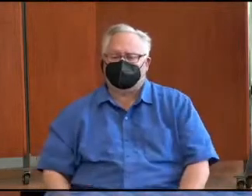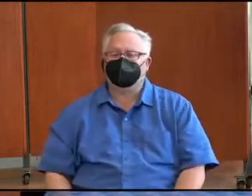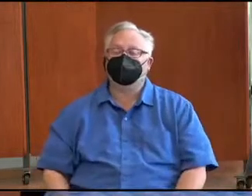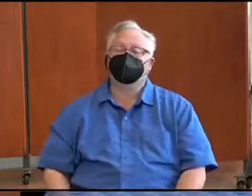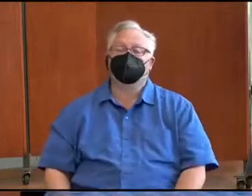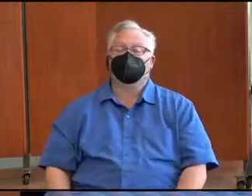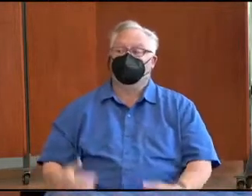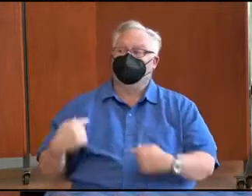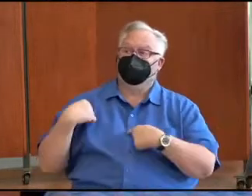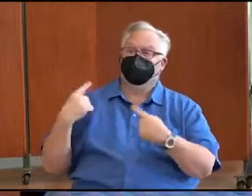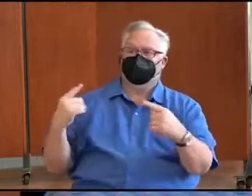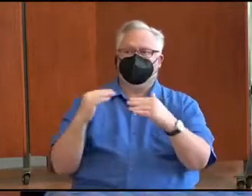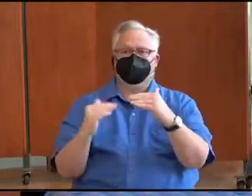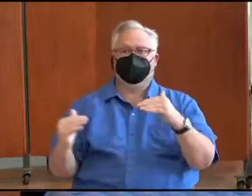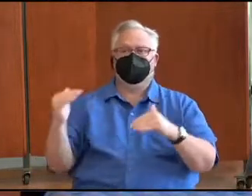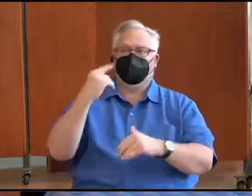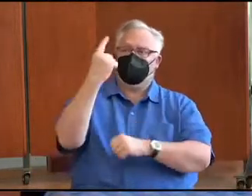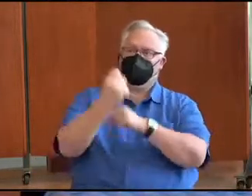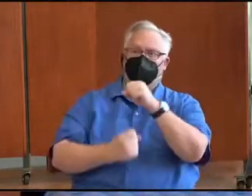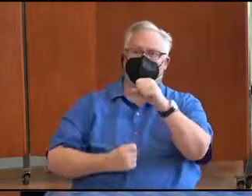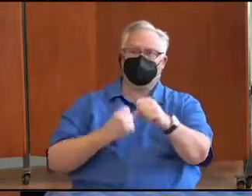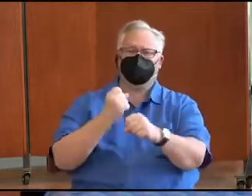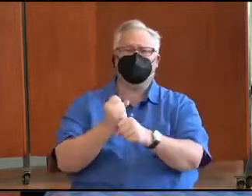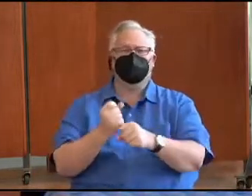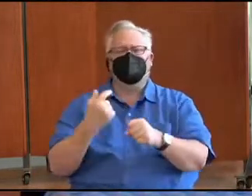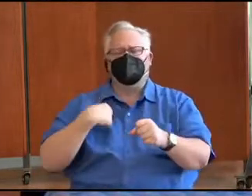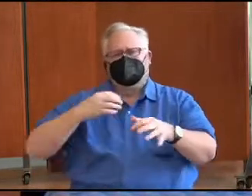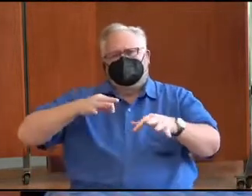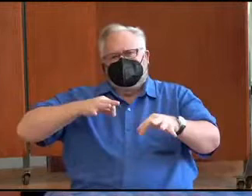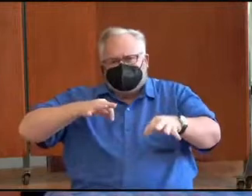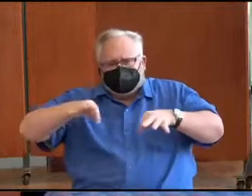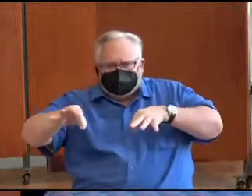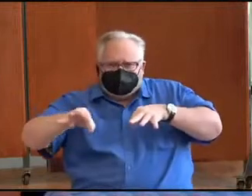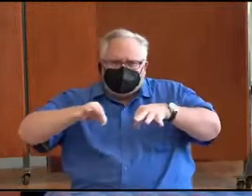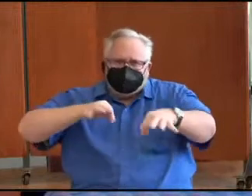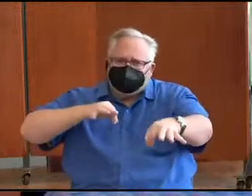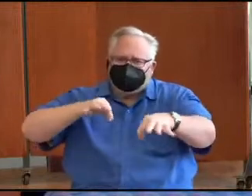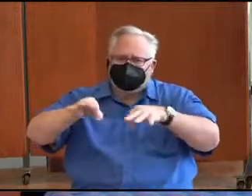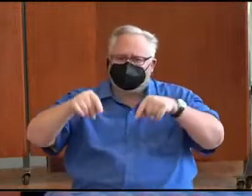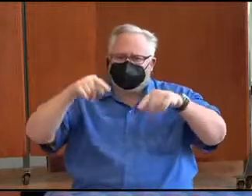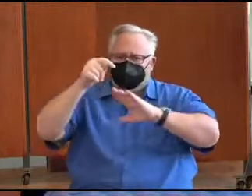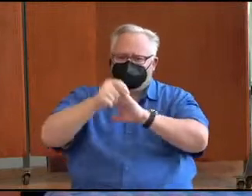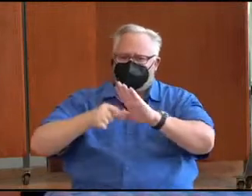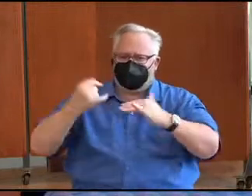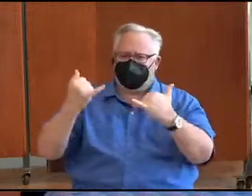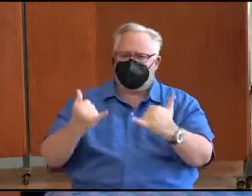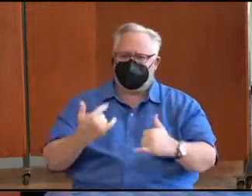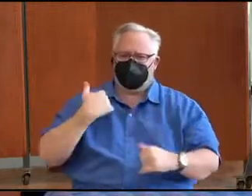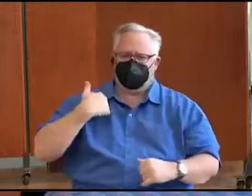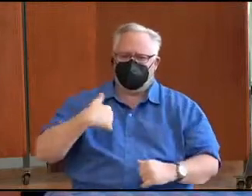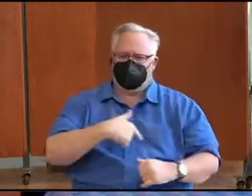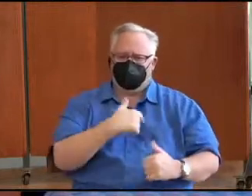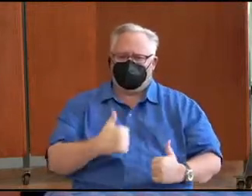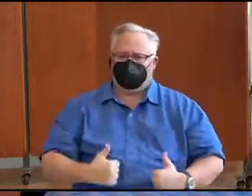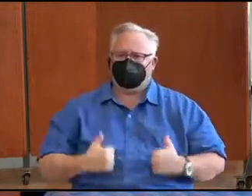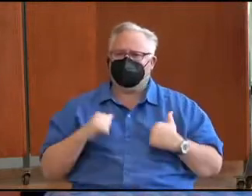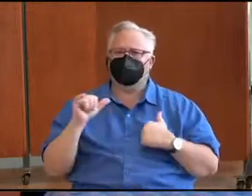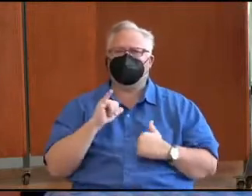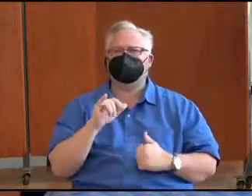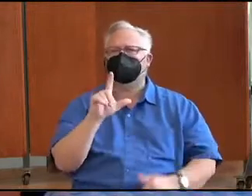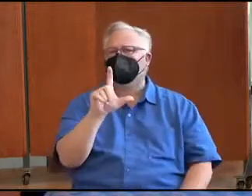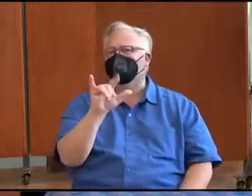For more than a year now, I have been describing this time, these times we are living in, as